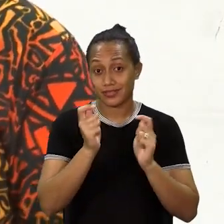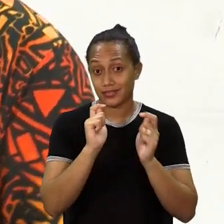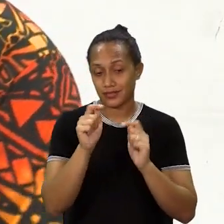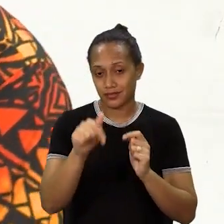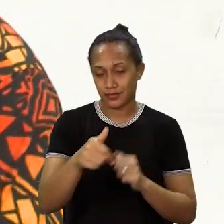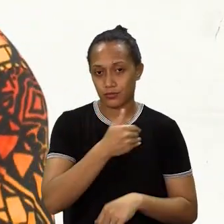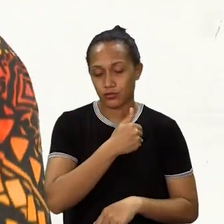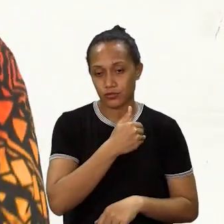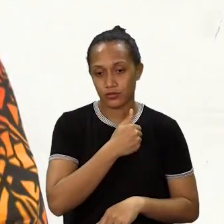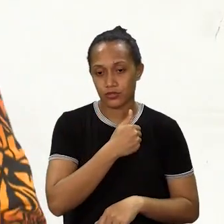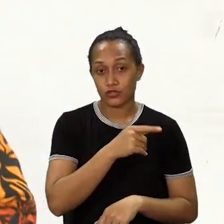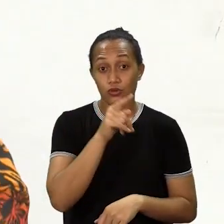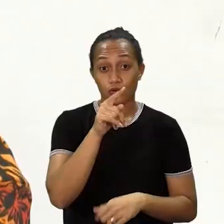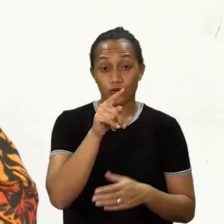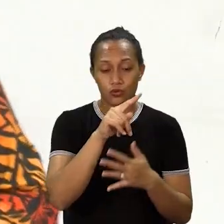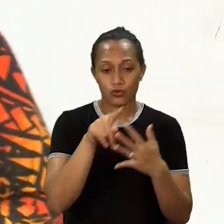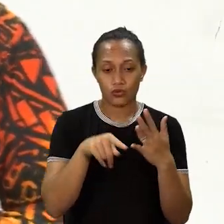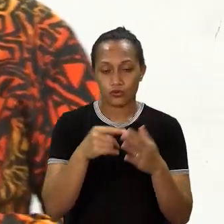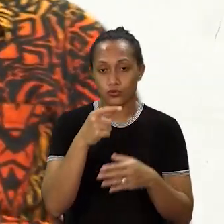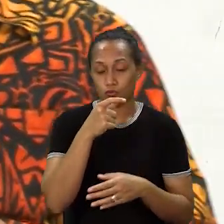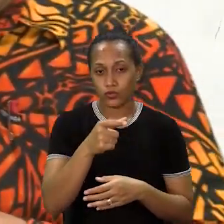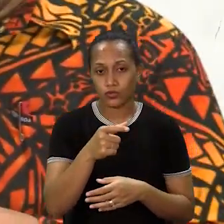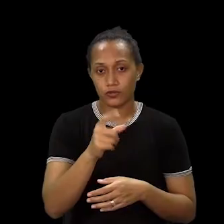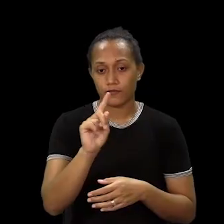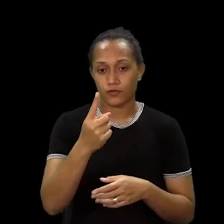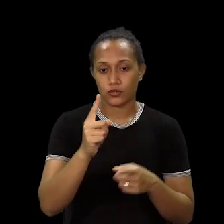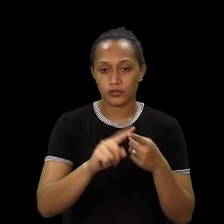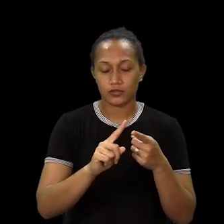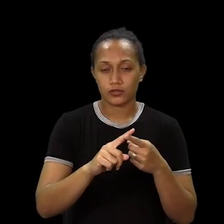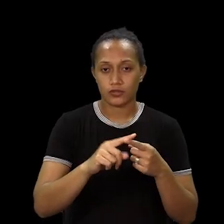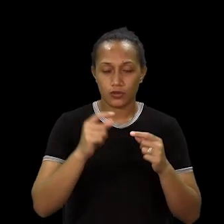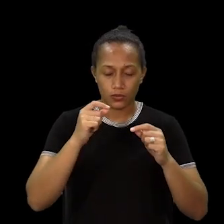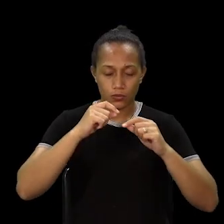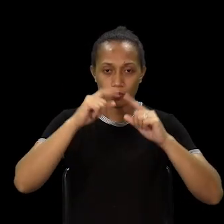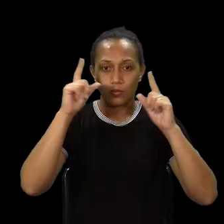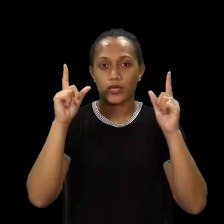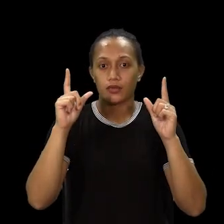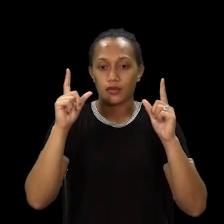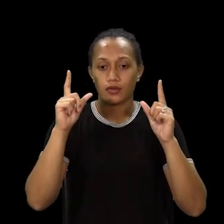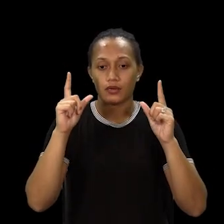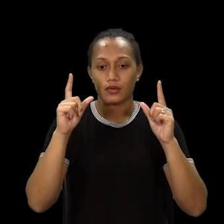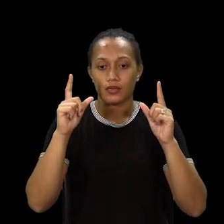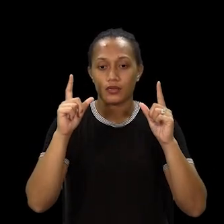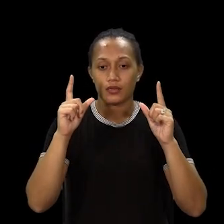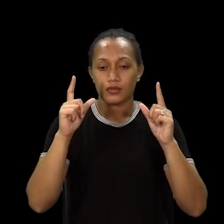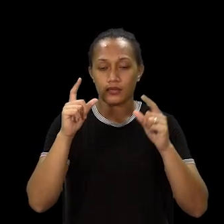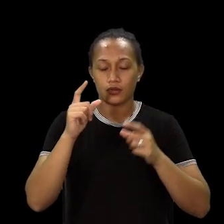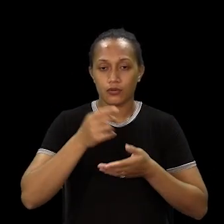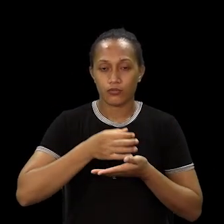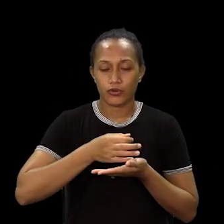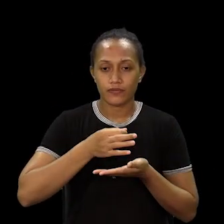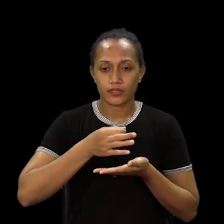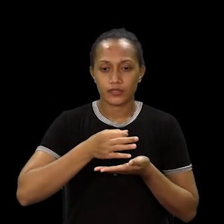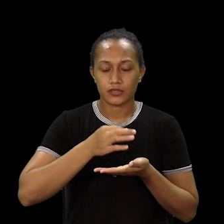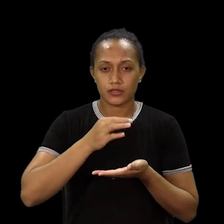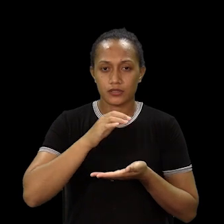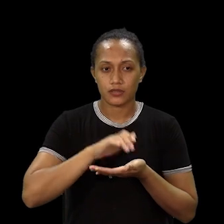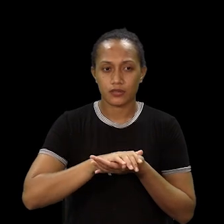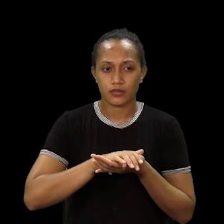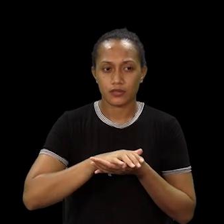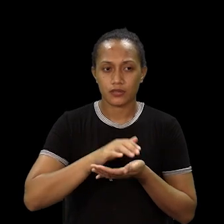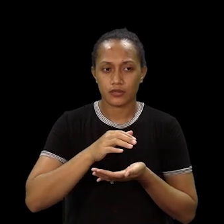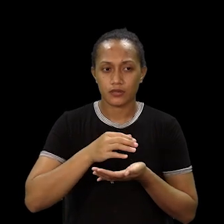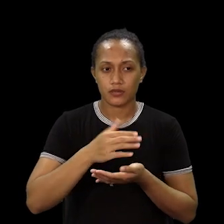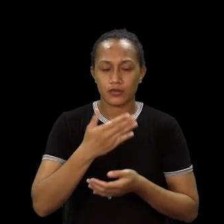used in our text this morning. So here are the words for this morning. The word wake, the word